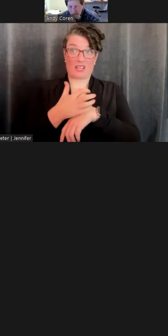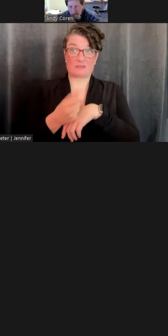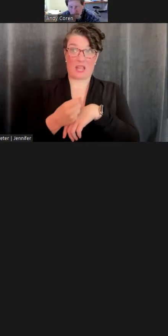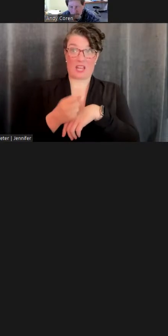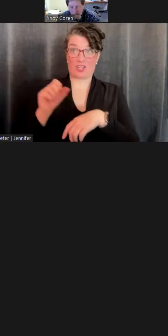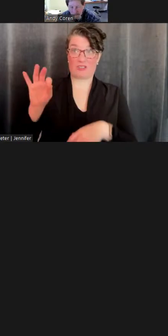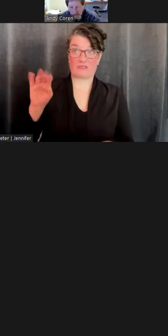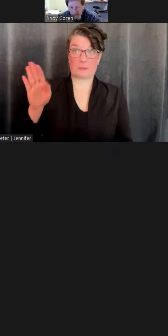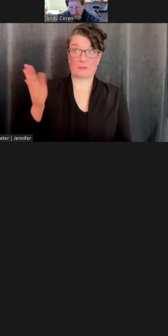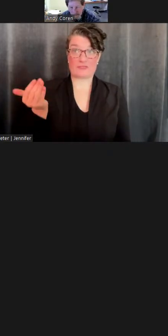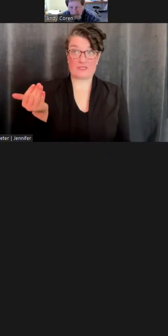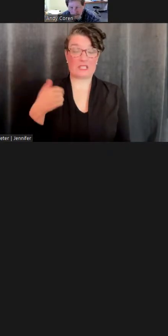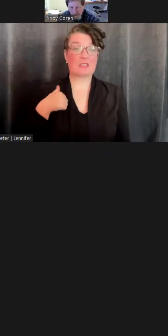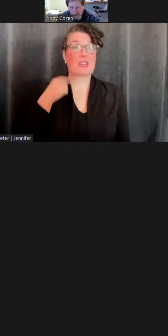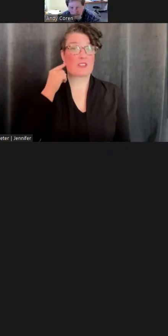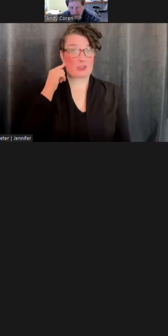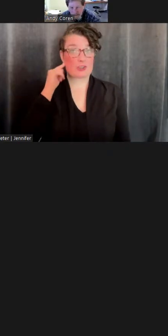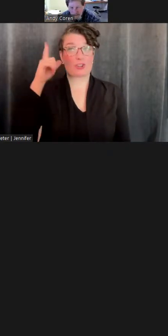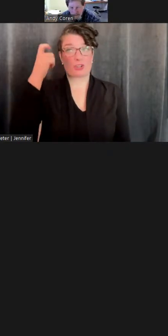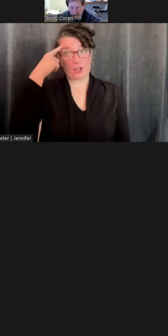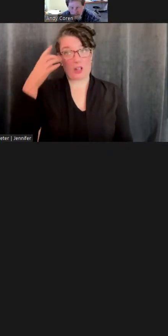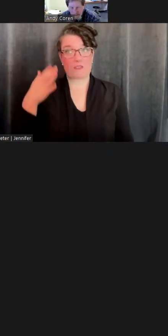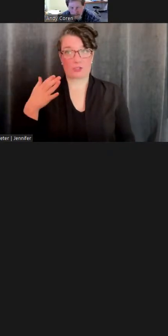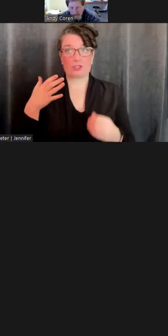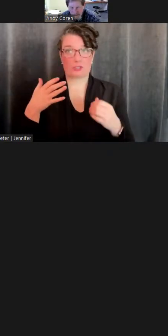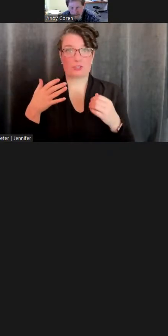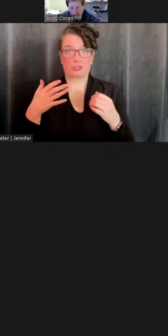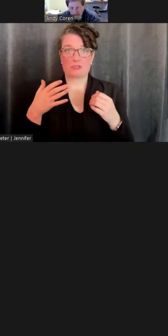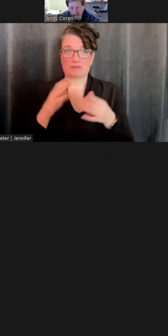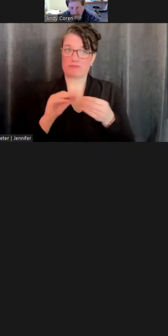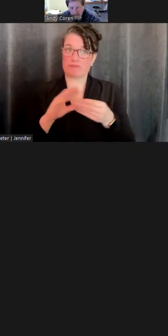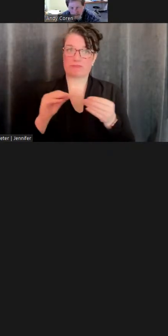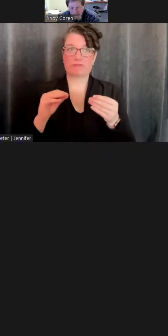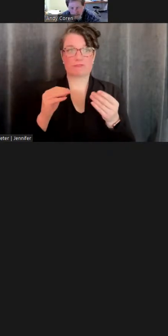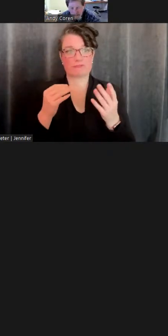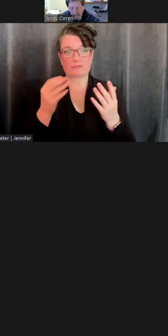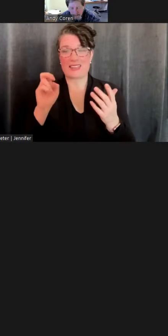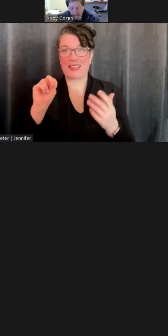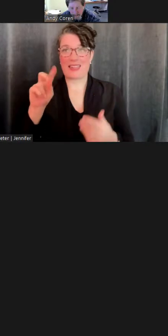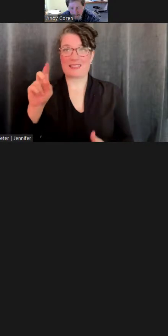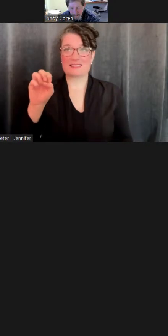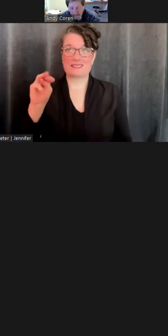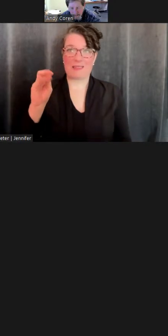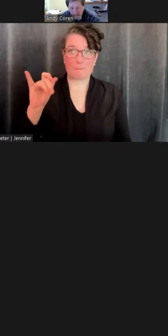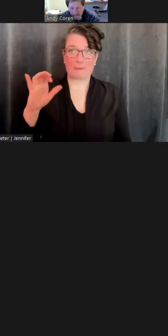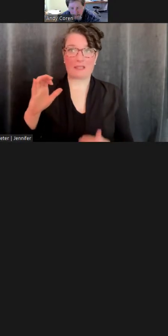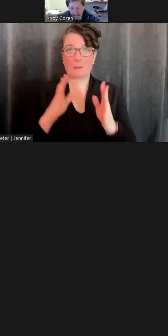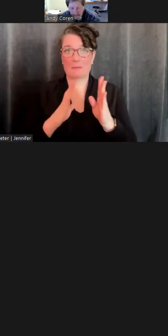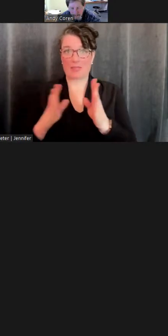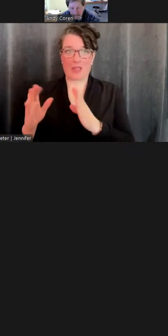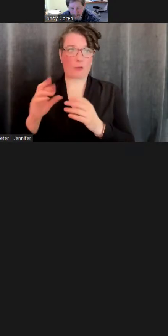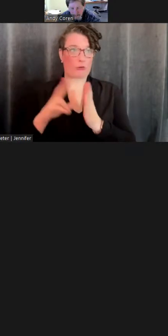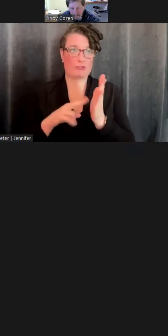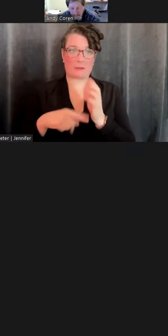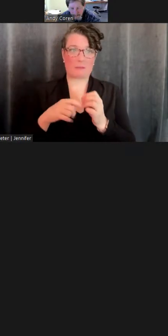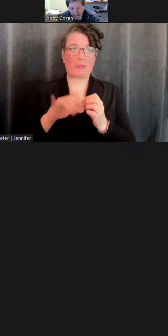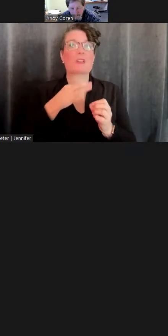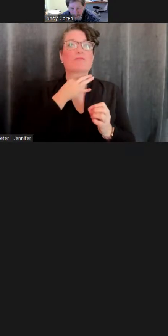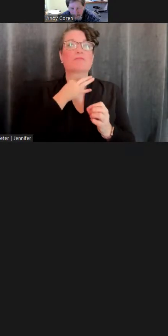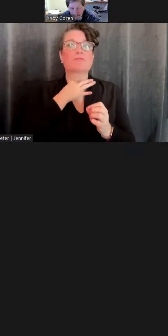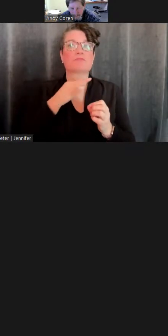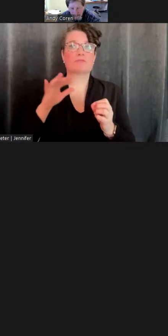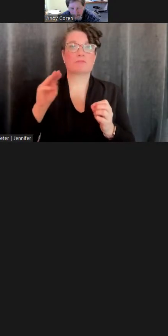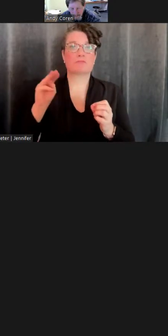heard Governor Newsom hinting at an endemic plan or reading about that. I'm curious what Mendocino County's plan